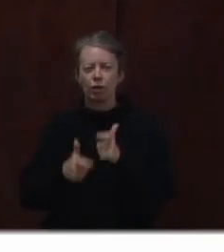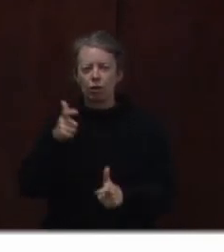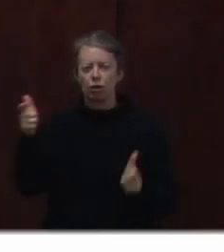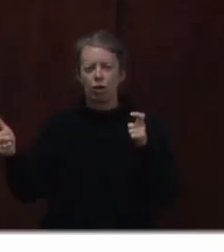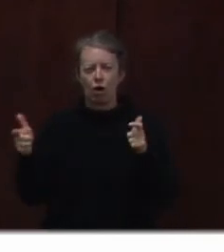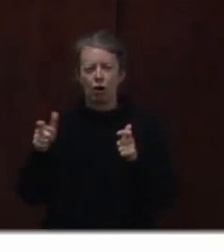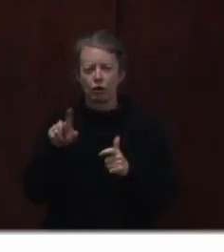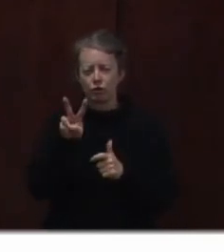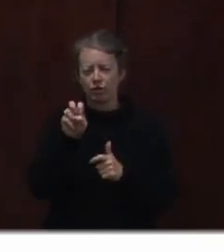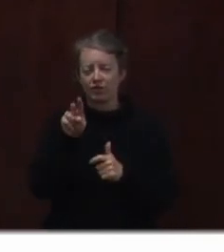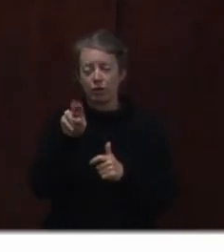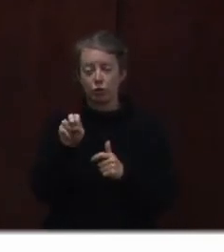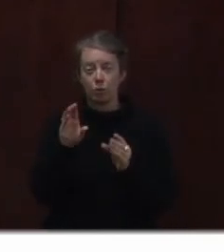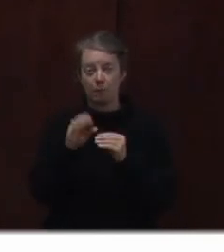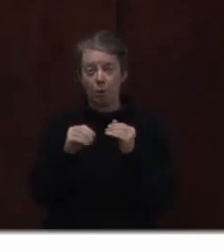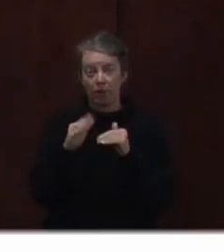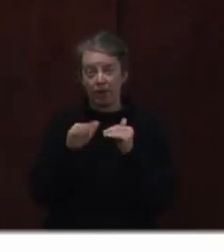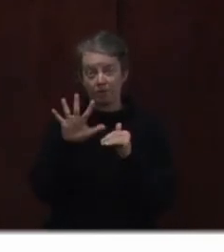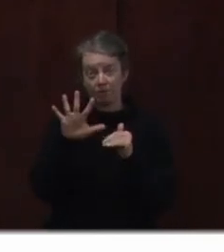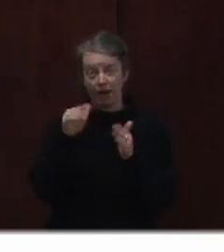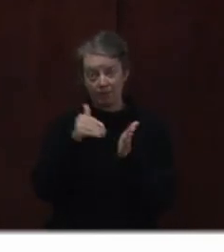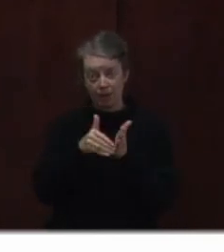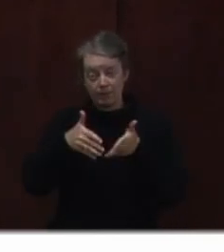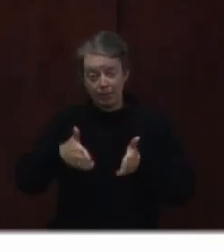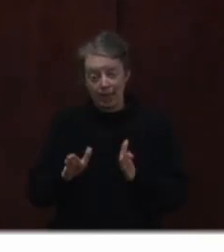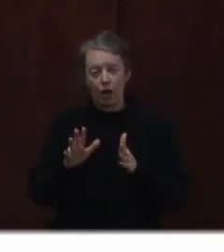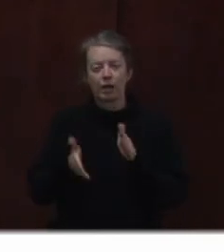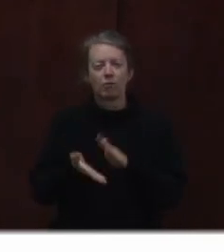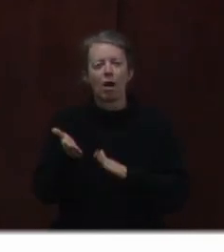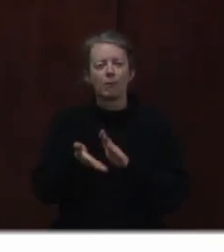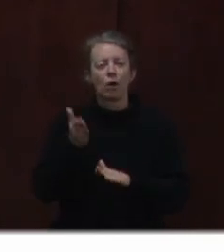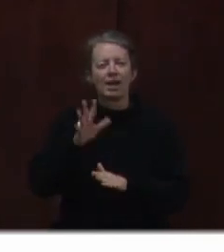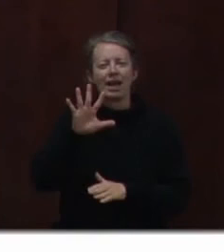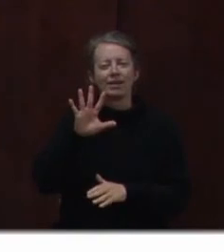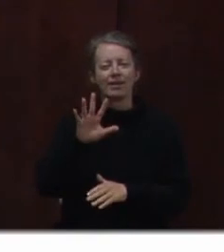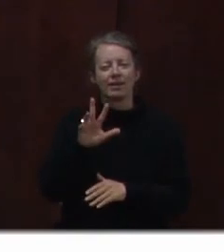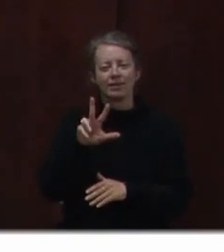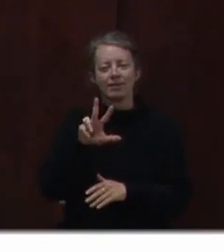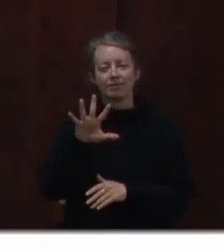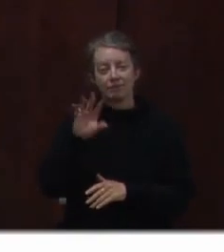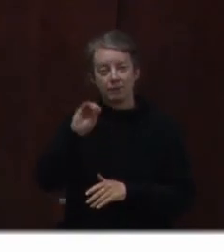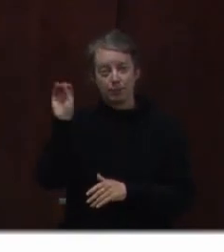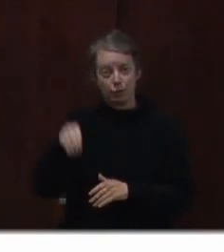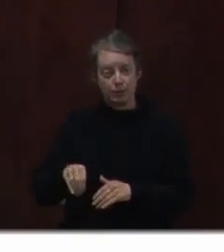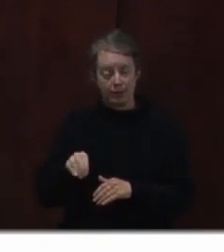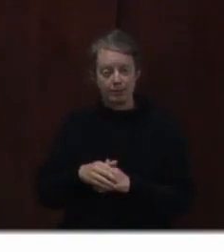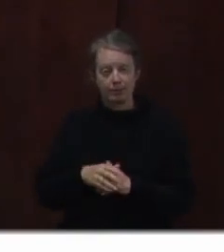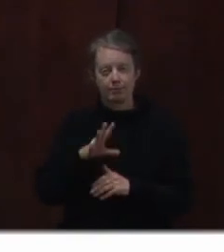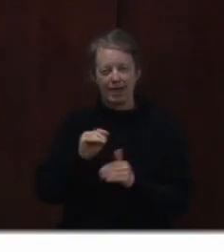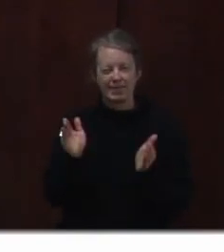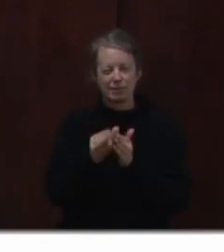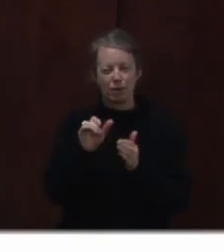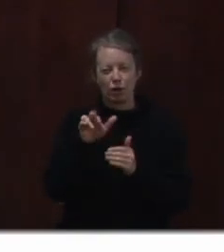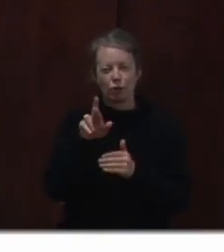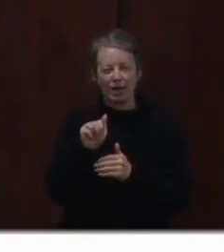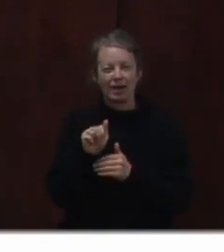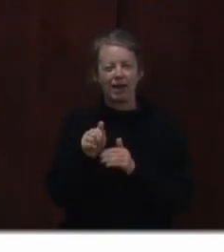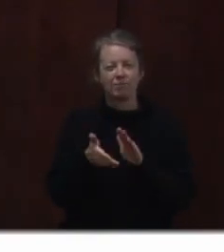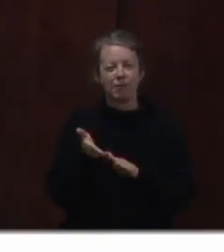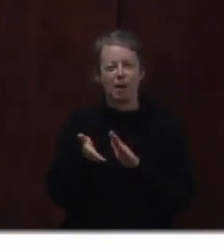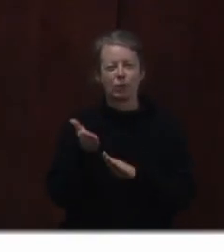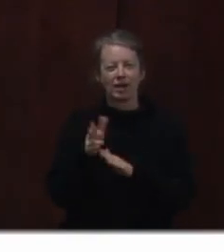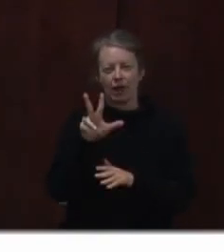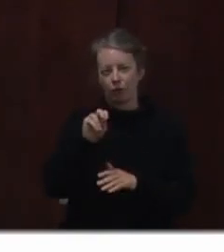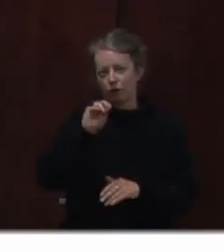of more than 5,000 may operate at 15% capacity, and smaller arenas and stadiums may operate at 30%